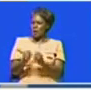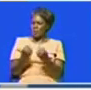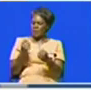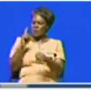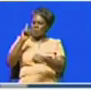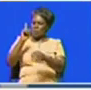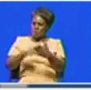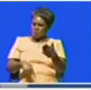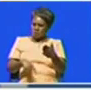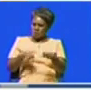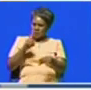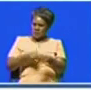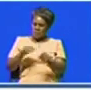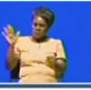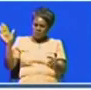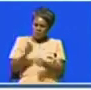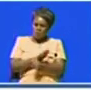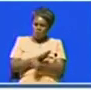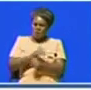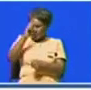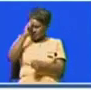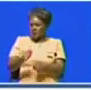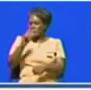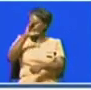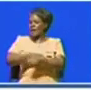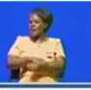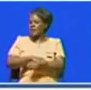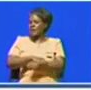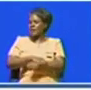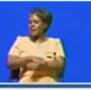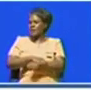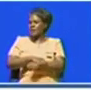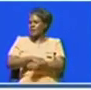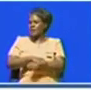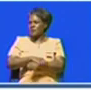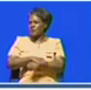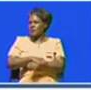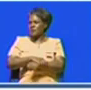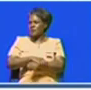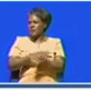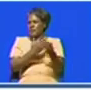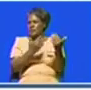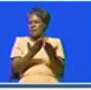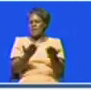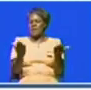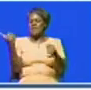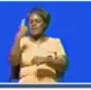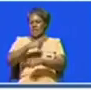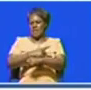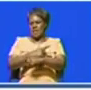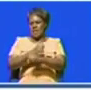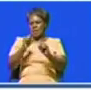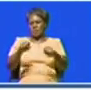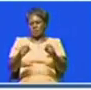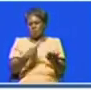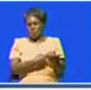get the full, complete reasoned judgment from the Supreme Court, which some say is expected any day now,